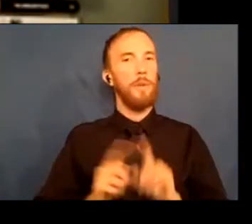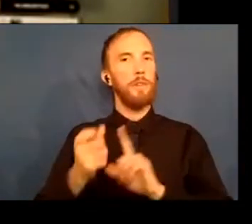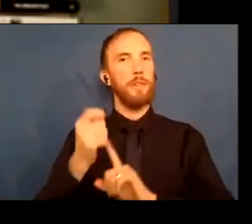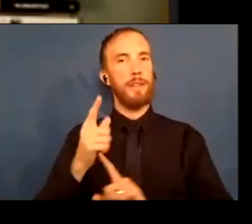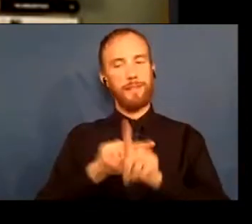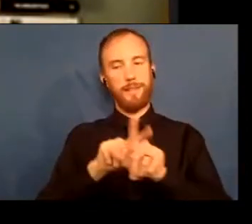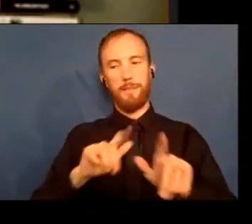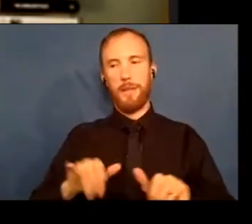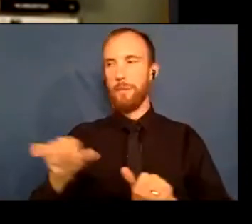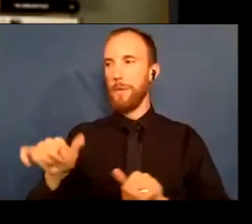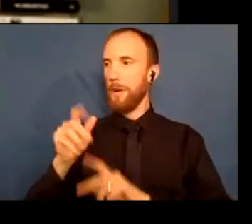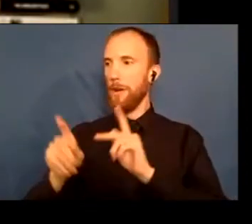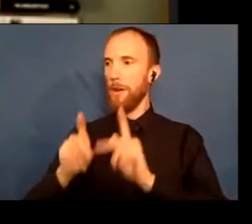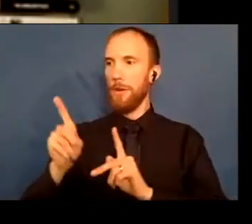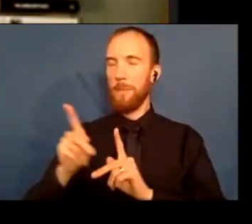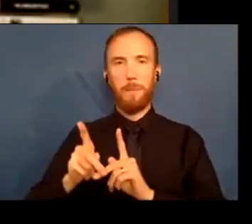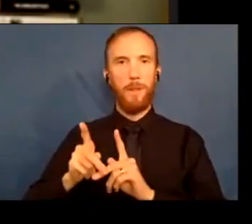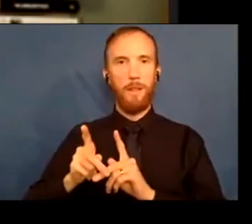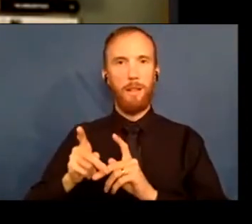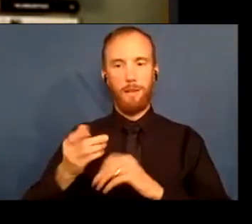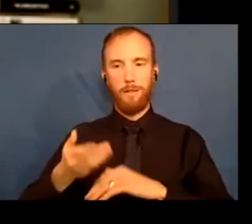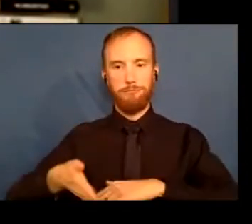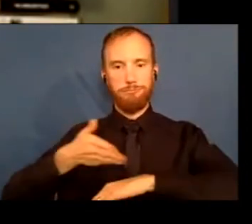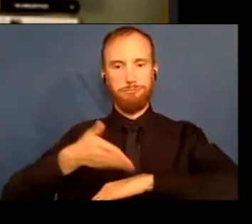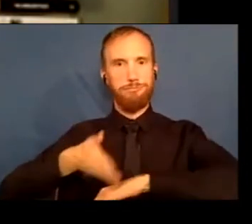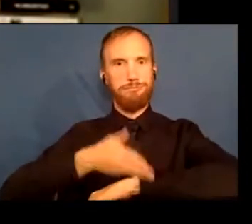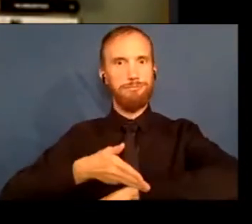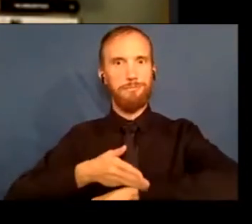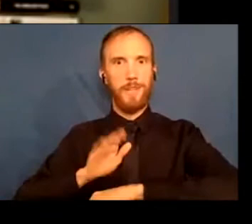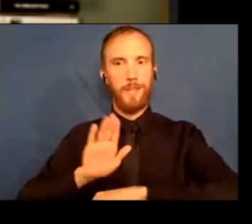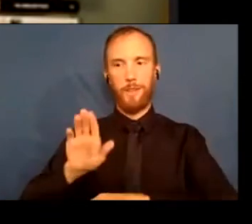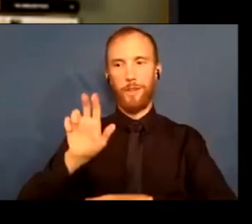stock portfolios blossom, their wealth multiplies.